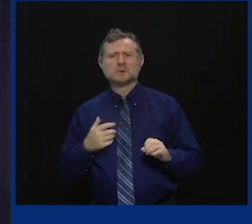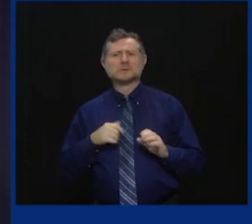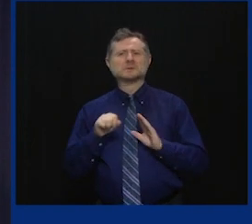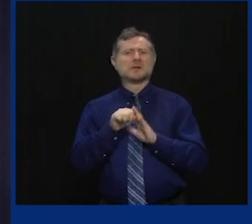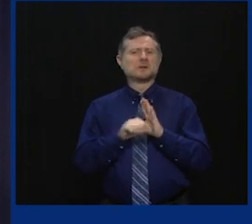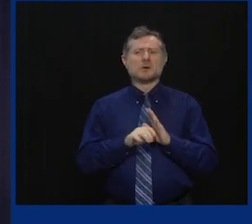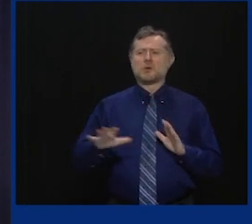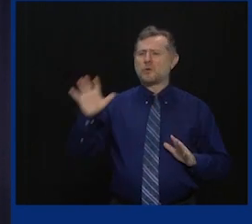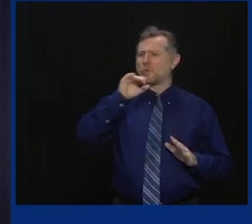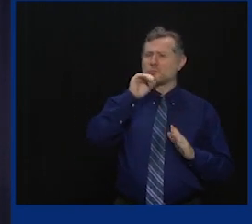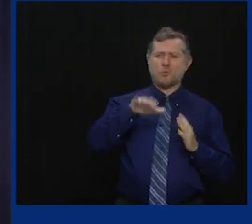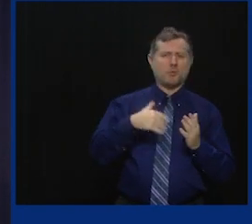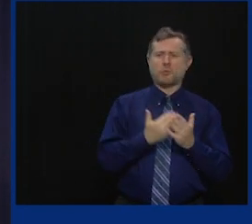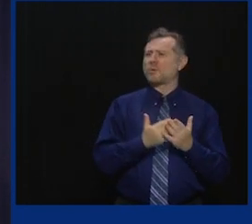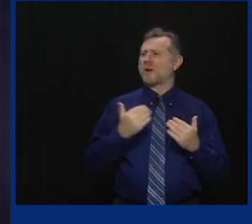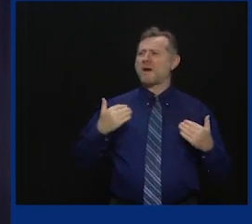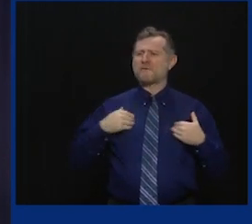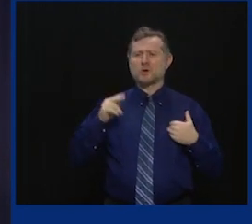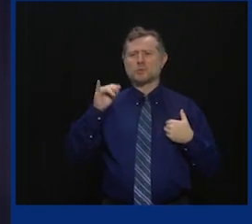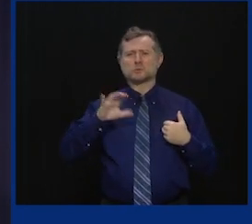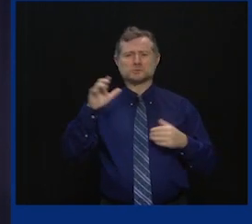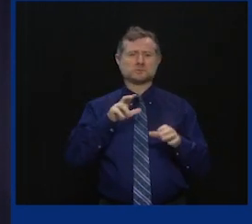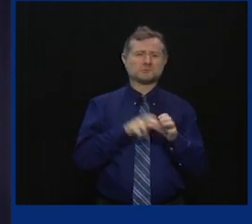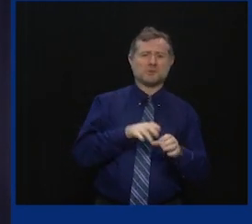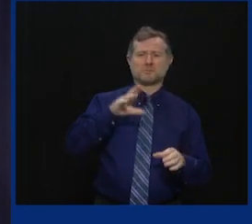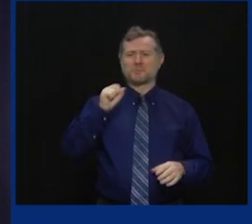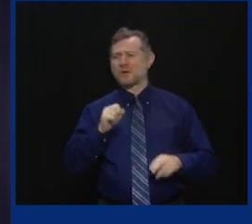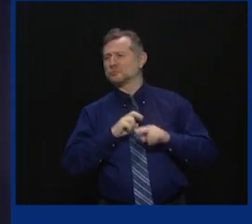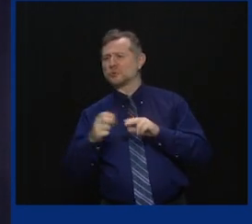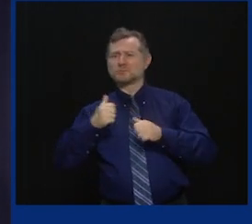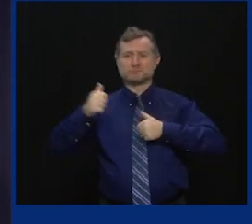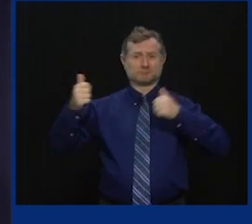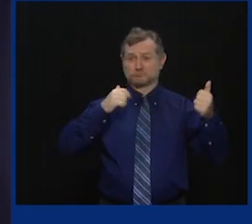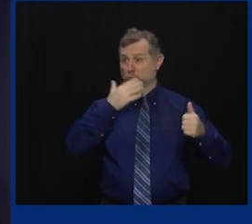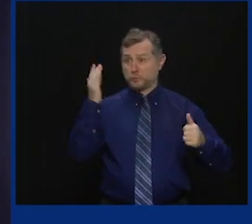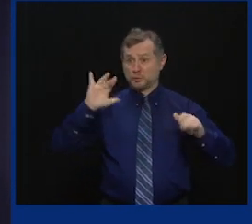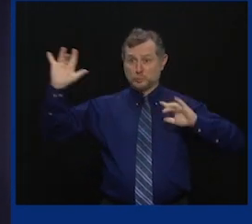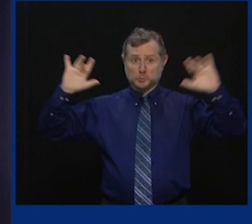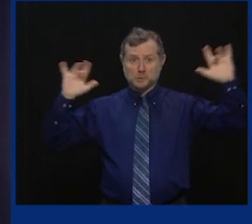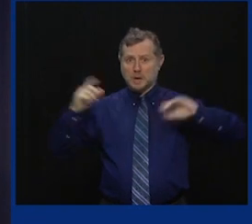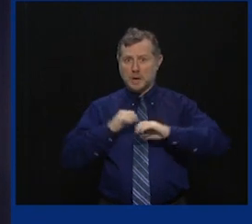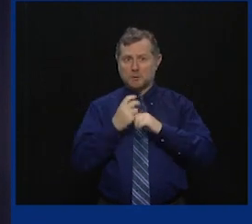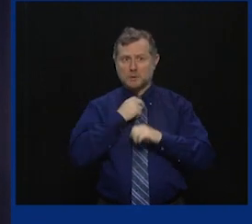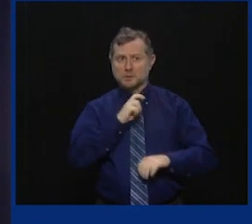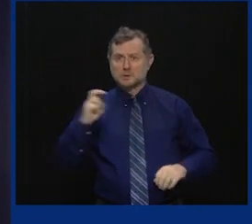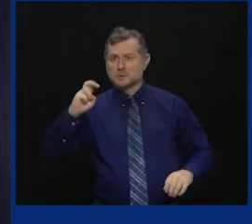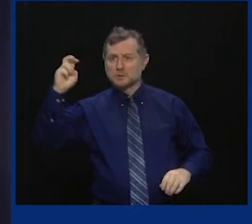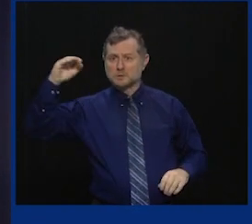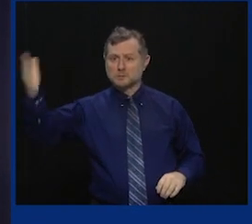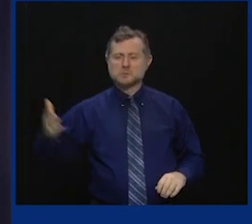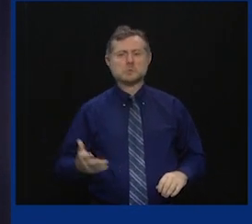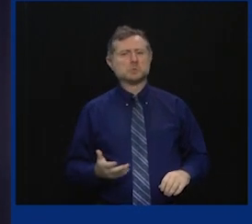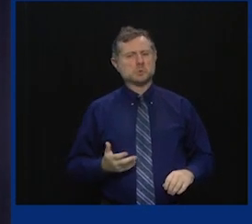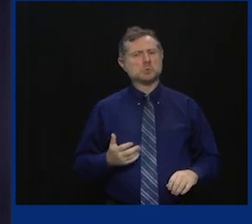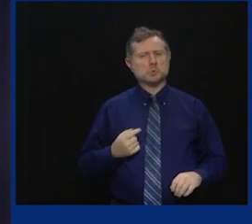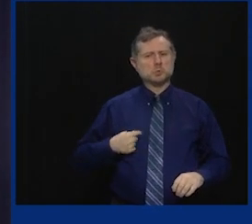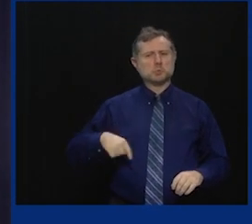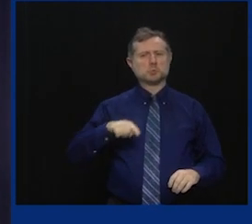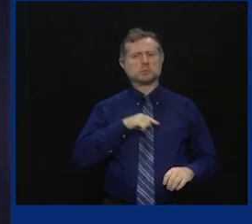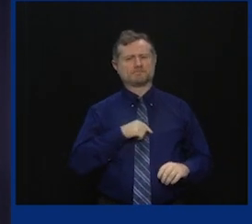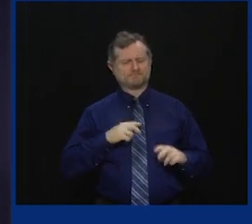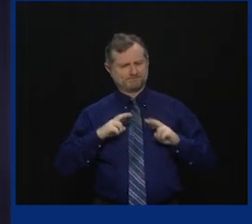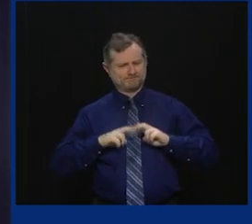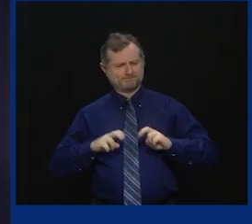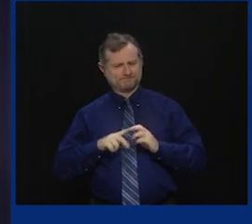bus. So the question becomes, were we thinking about some of these things when we had this system